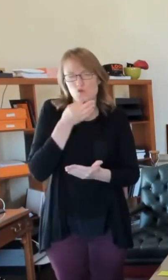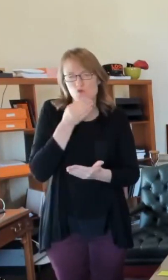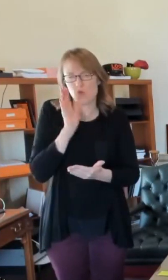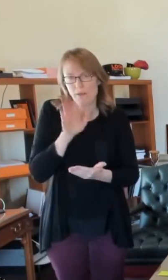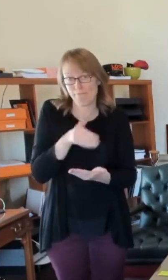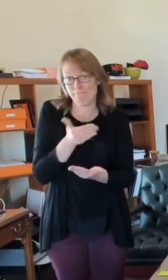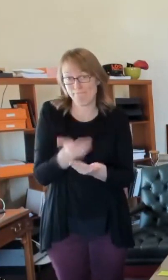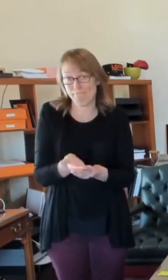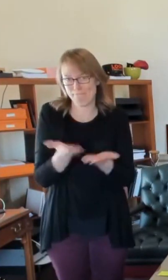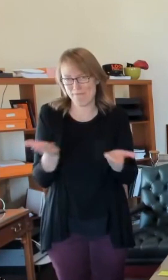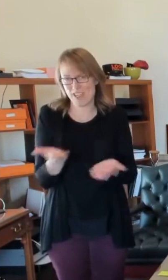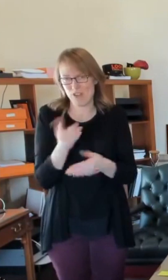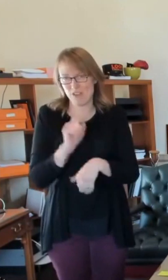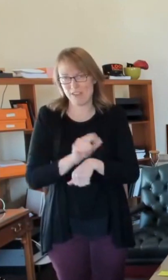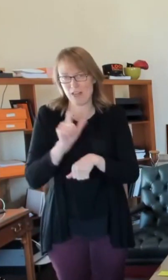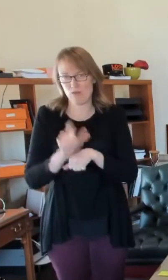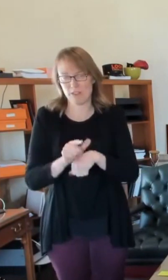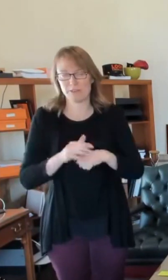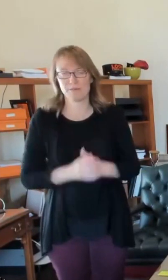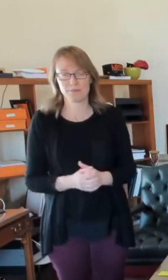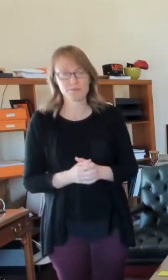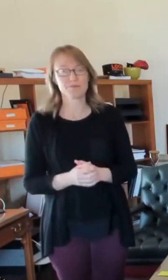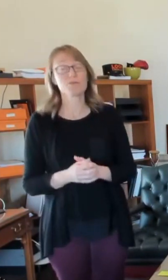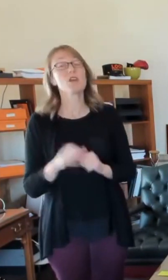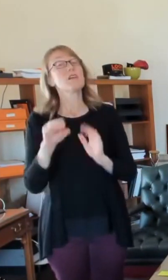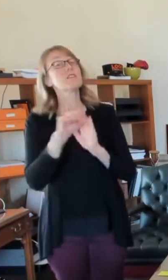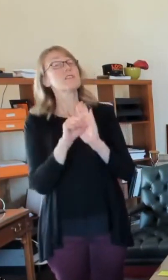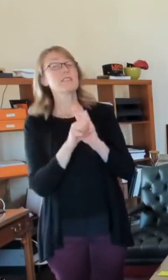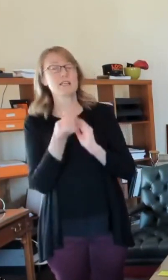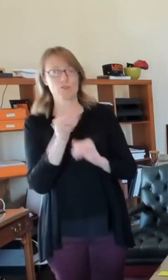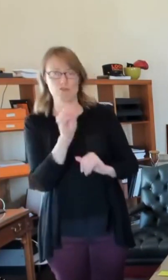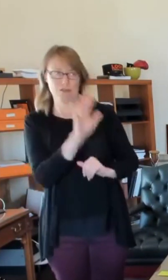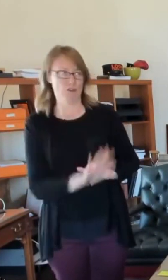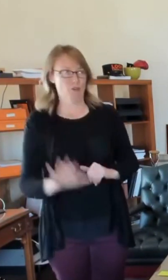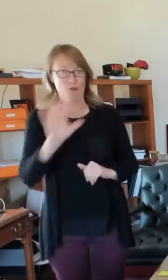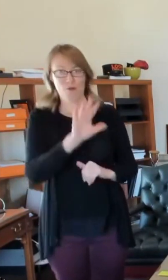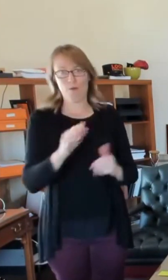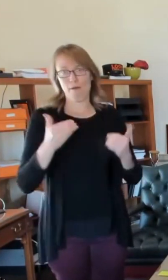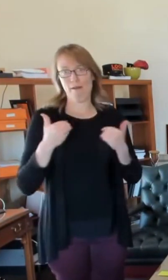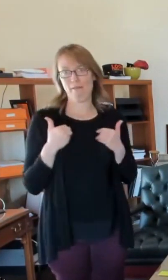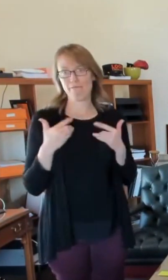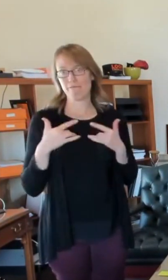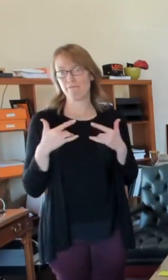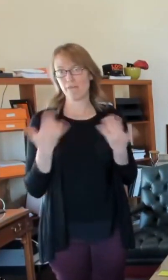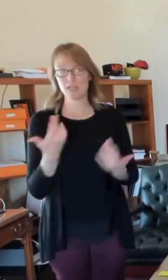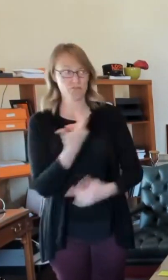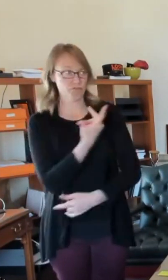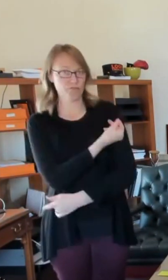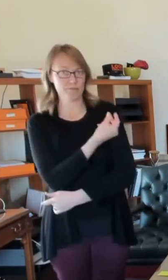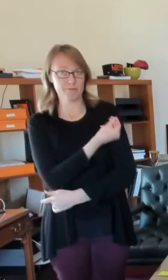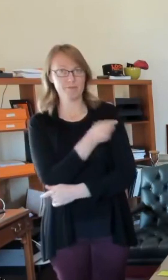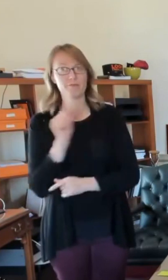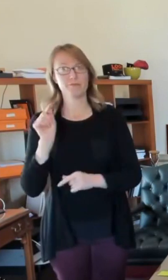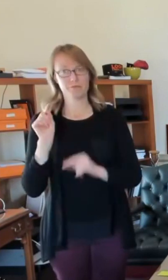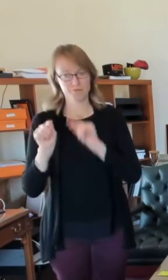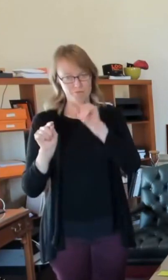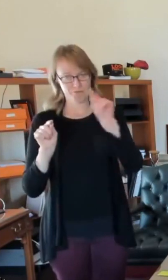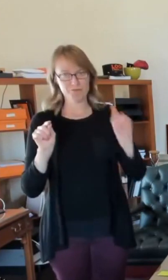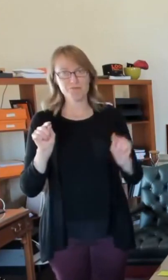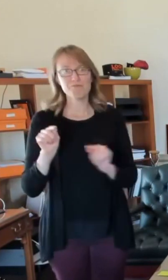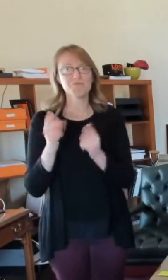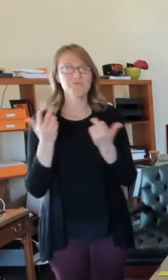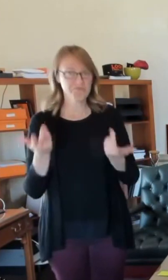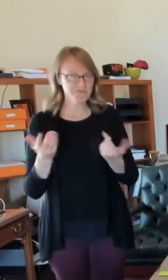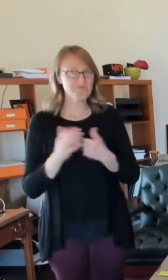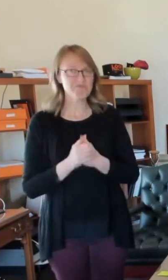There are vaccination events all around the state. You know that there's actually, the state puts out a list of where their mass vaccination events are